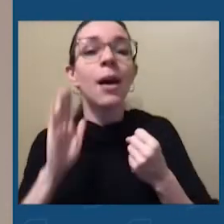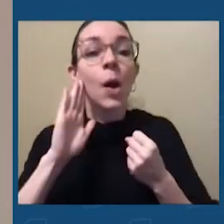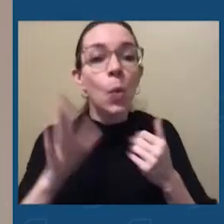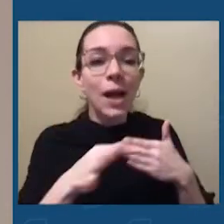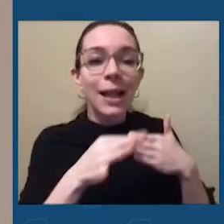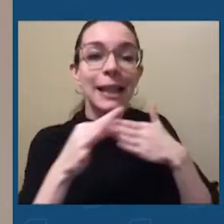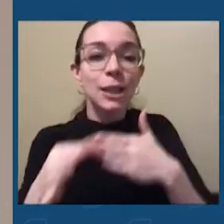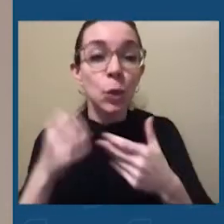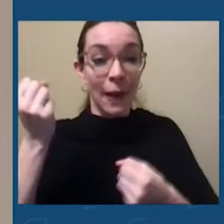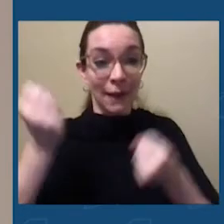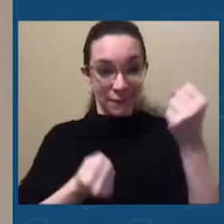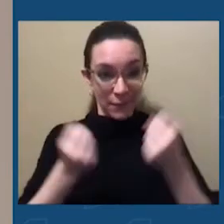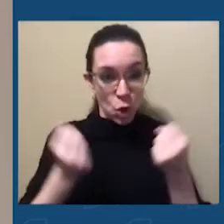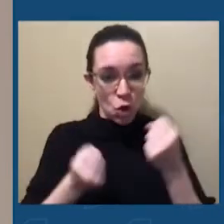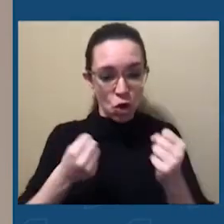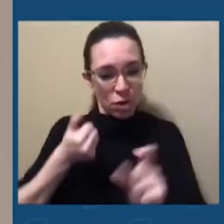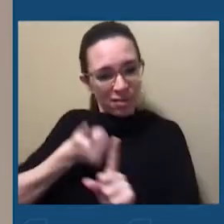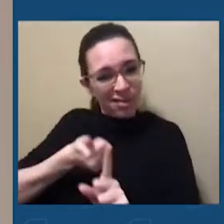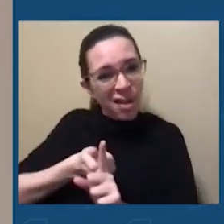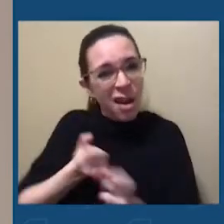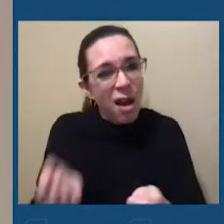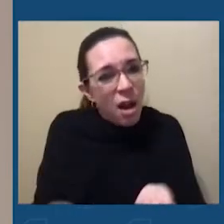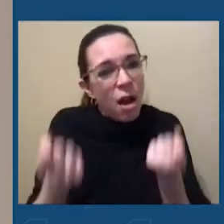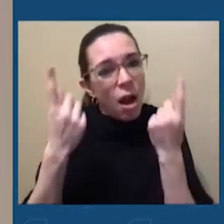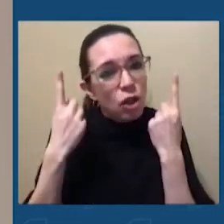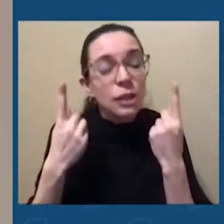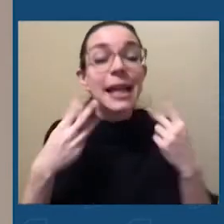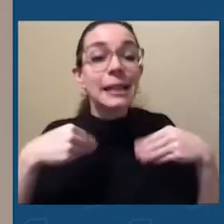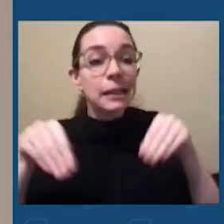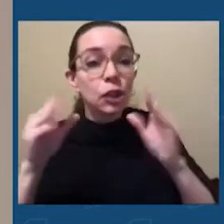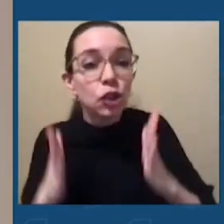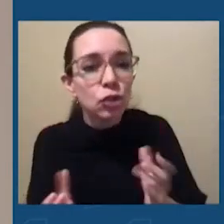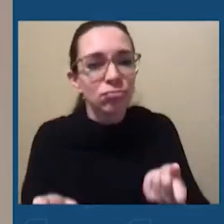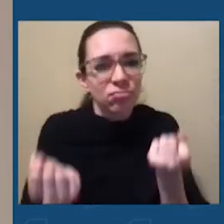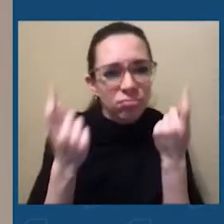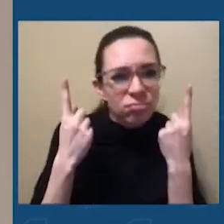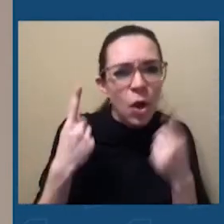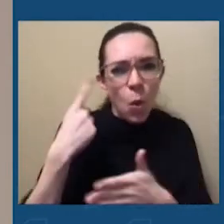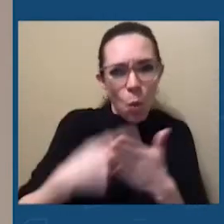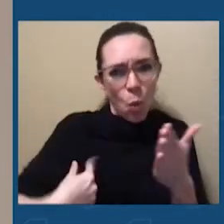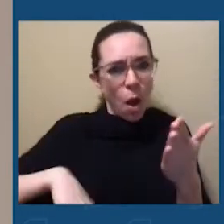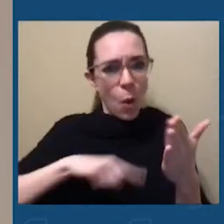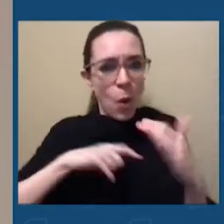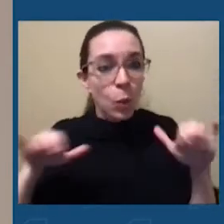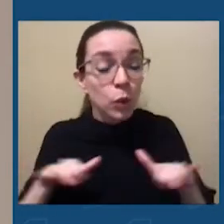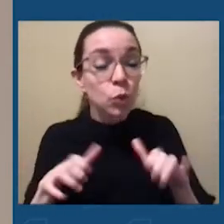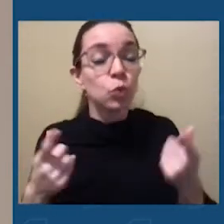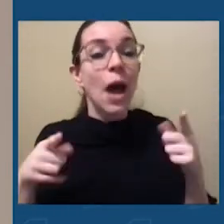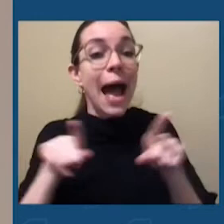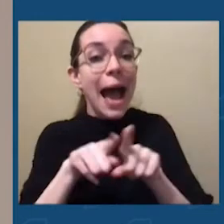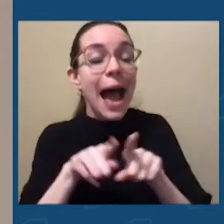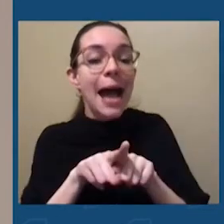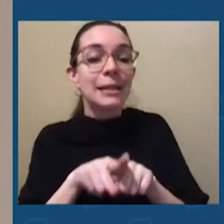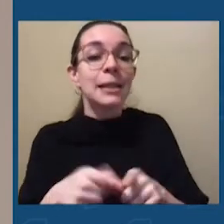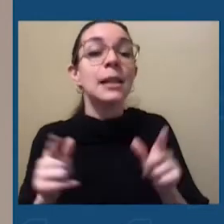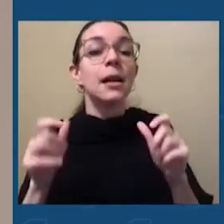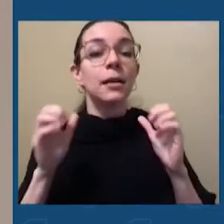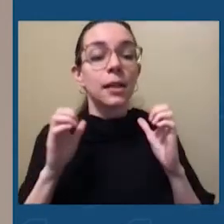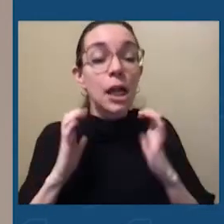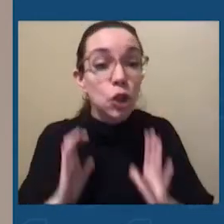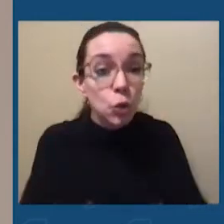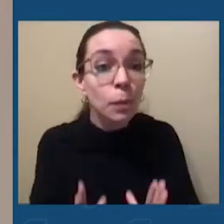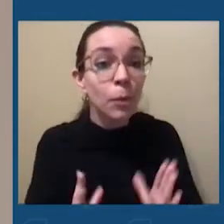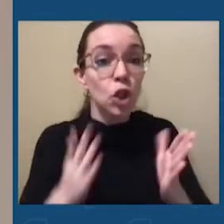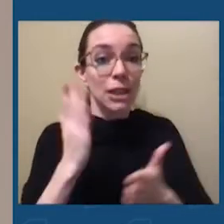relationship of the manufacturers and the dealers, who understand the relationship of what we do as consumers and our transportation modes and what